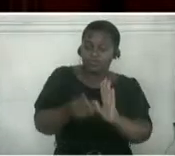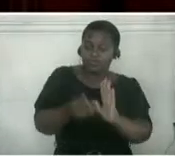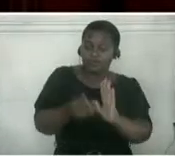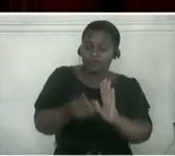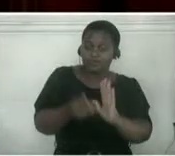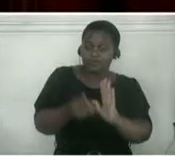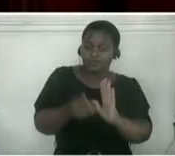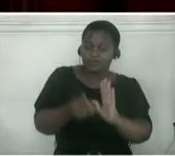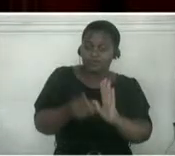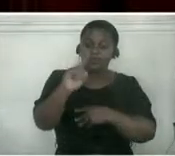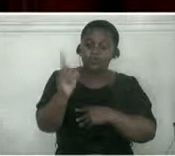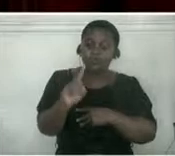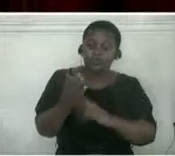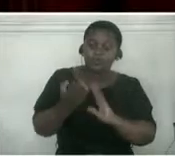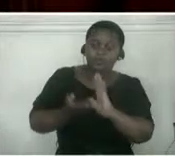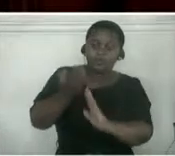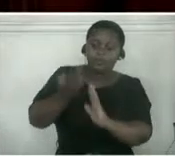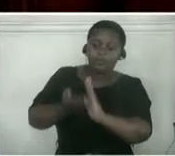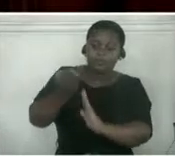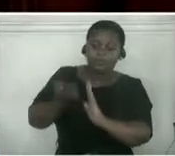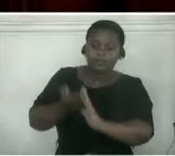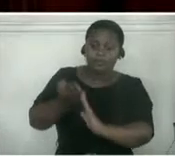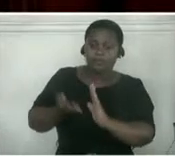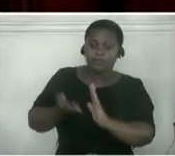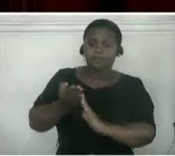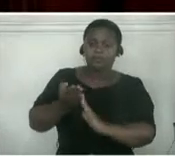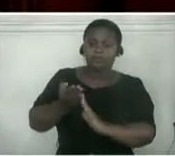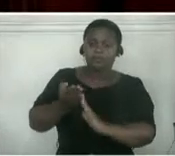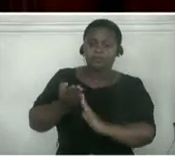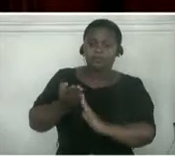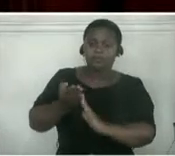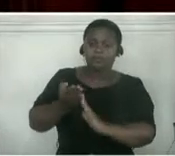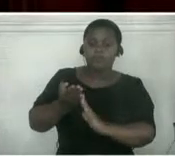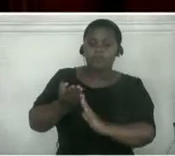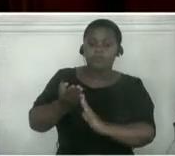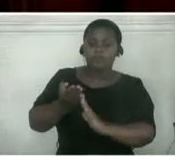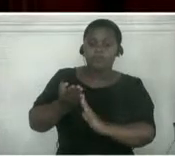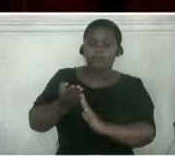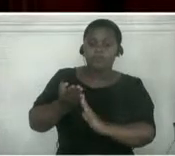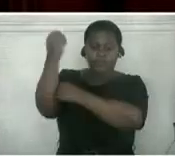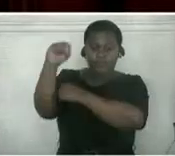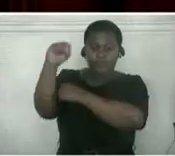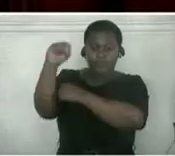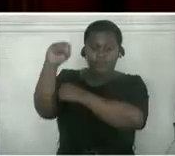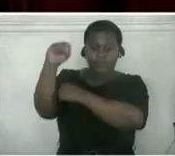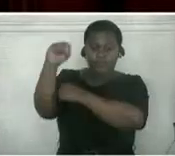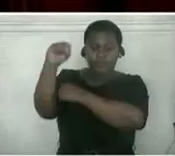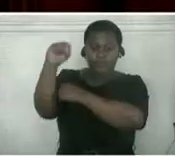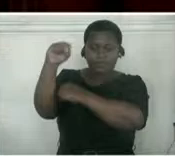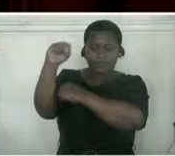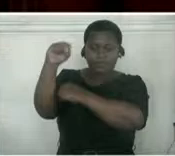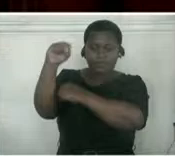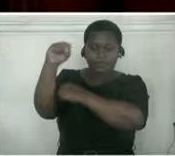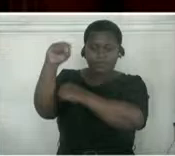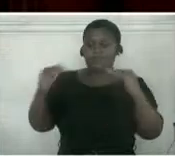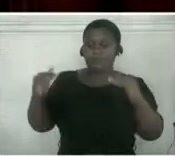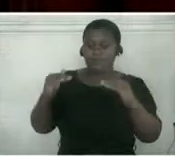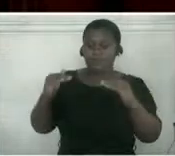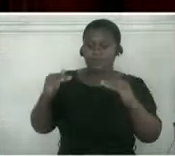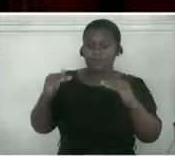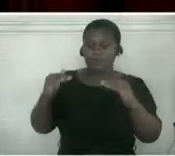following: upgrading existing industrial sites with clear standards for quality and cost